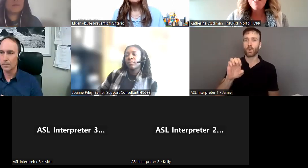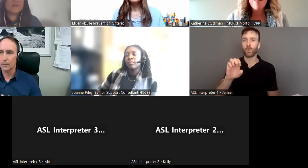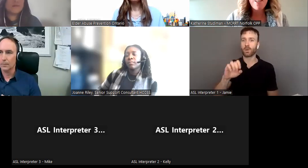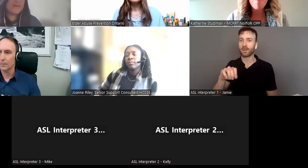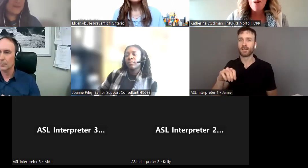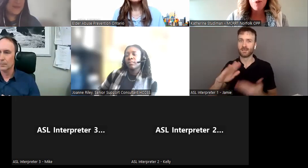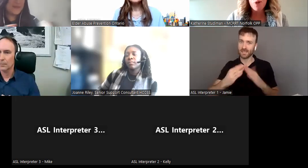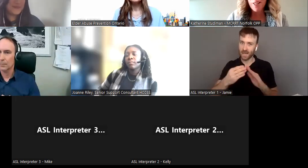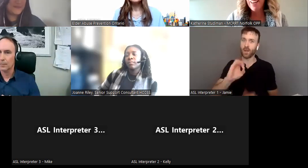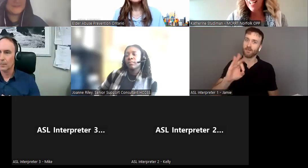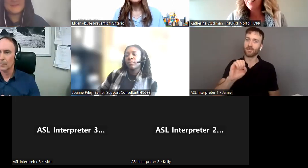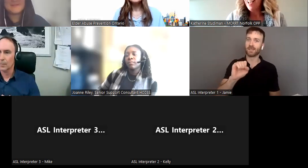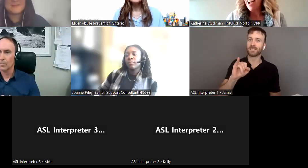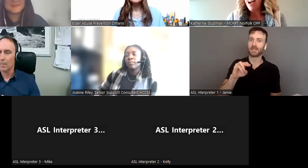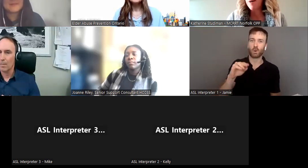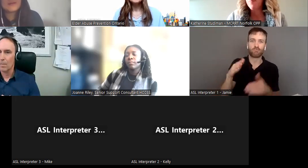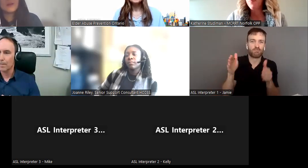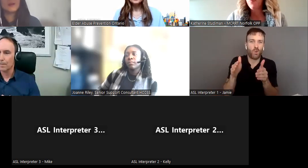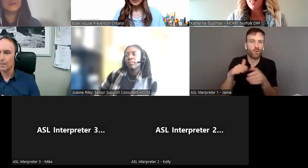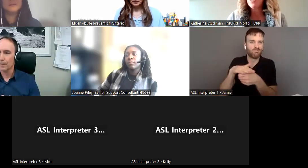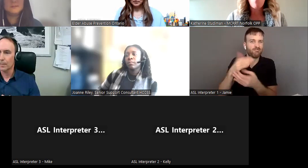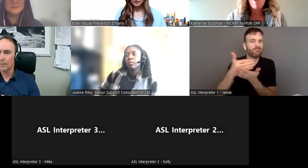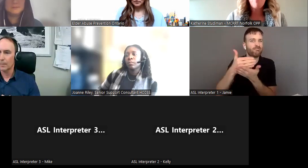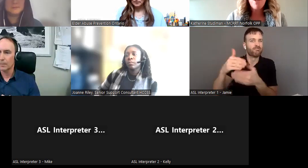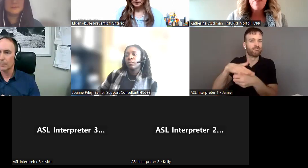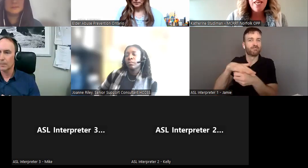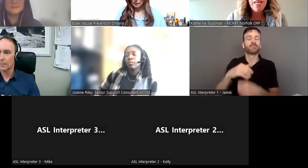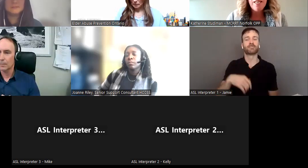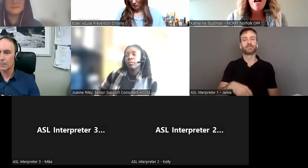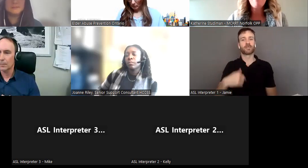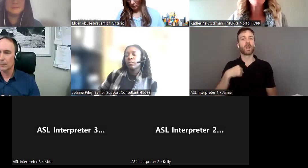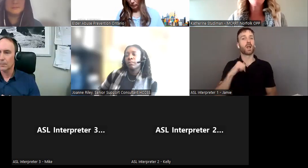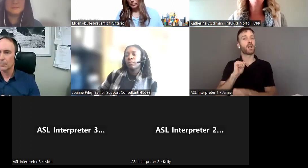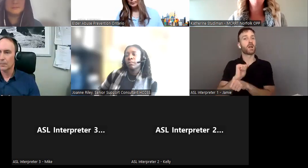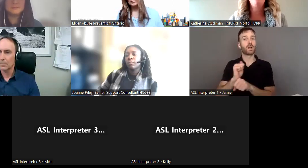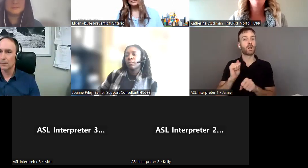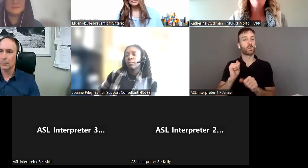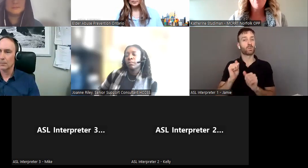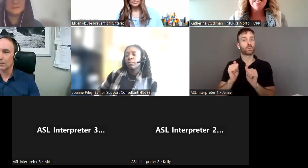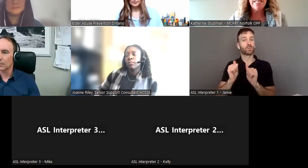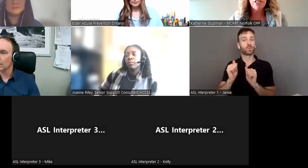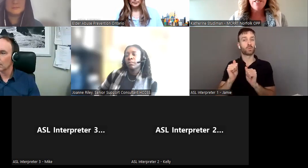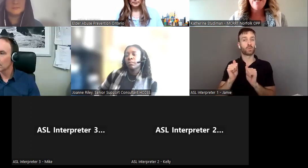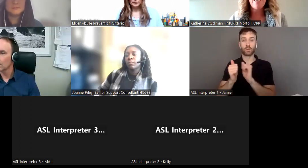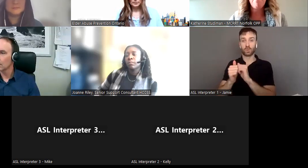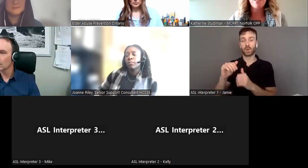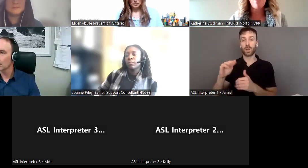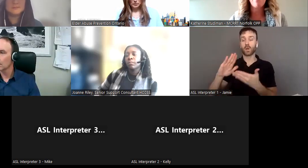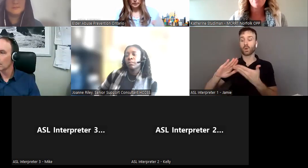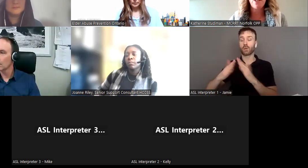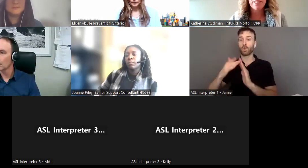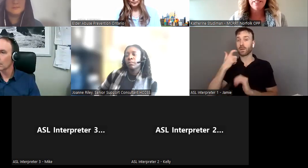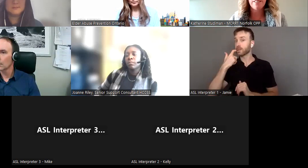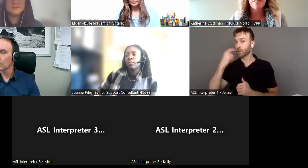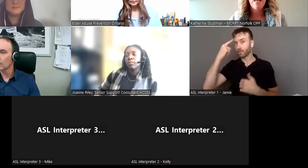of Simcoe, very small rural area. So I work with I'm actually employed with community addiction and mental